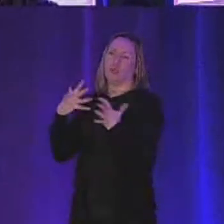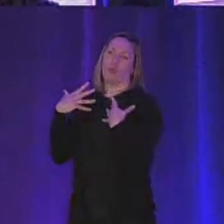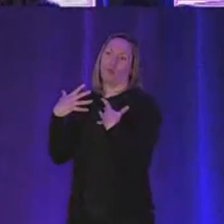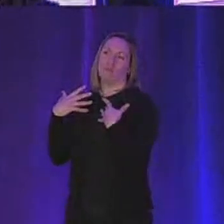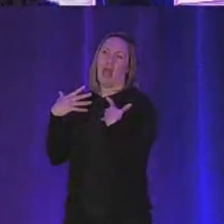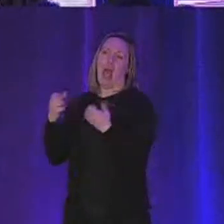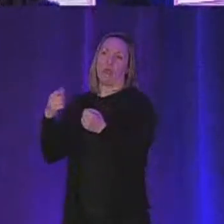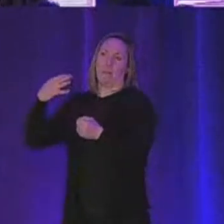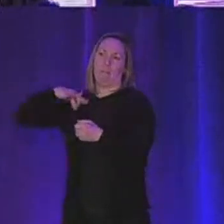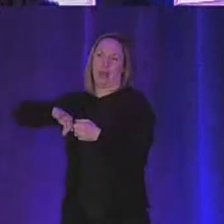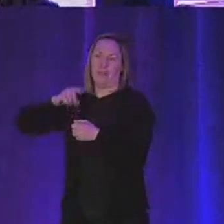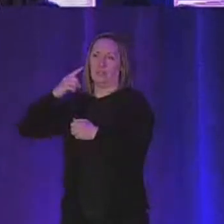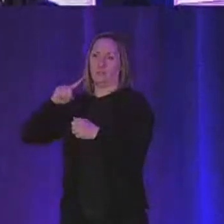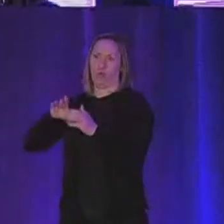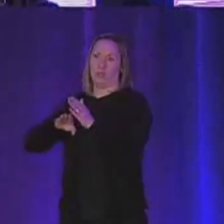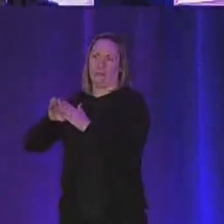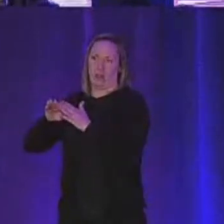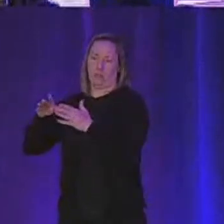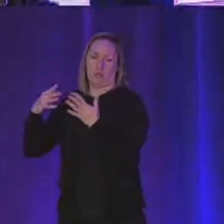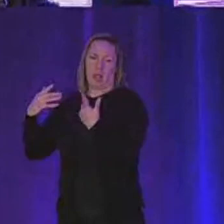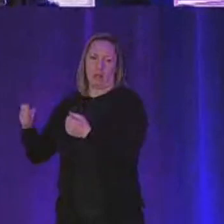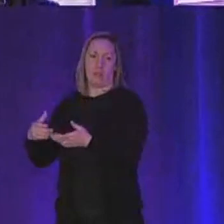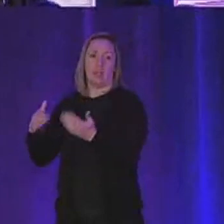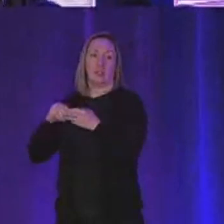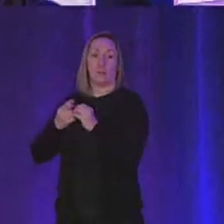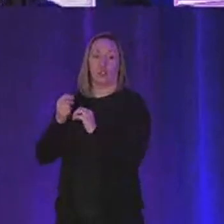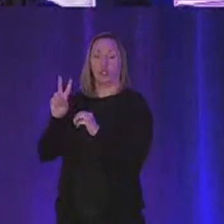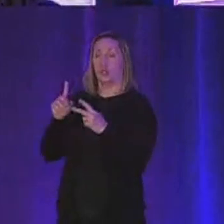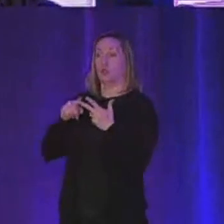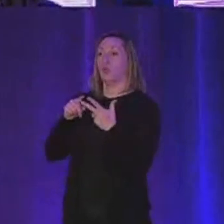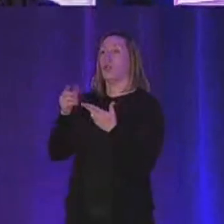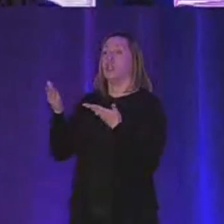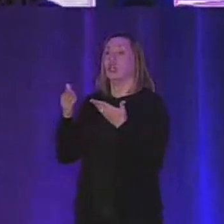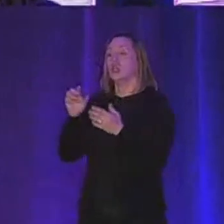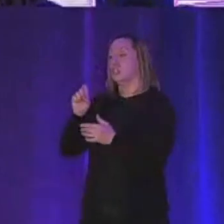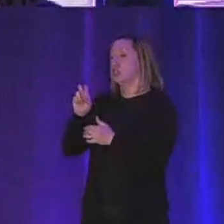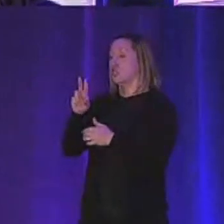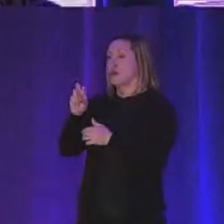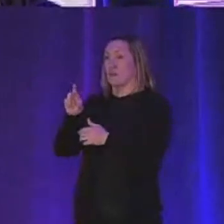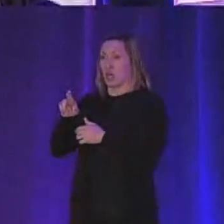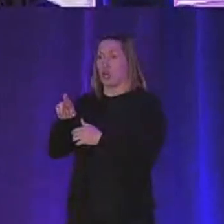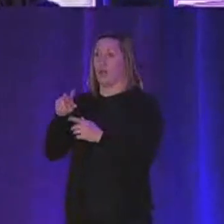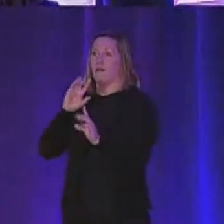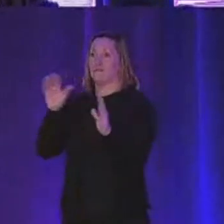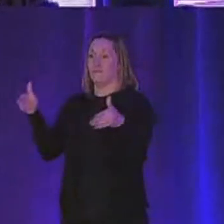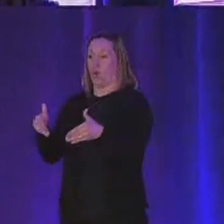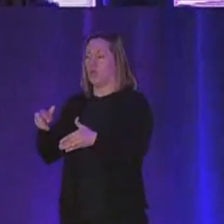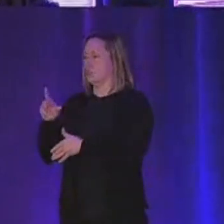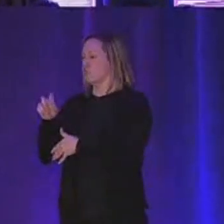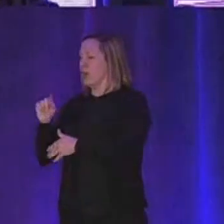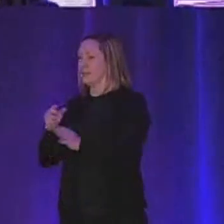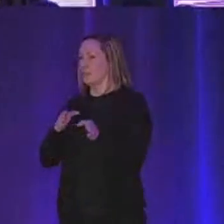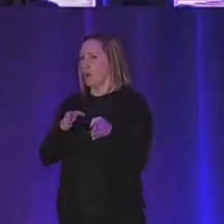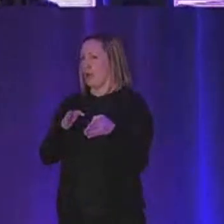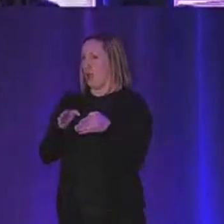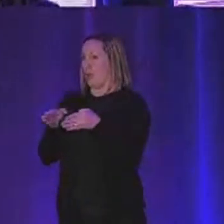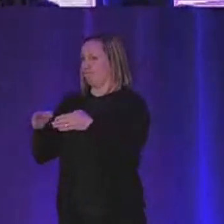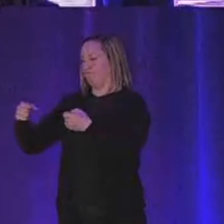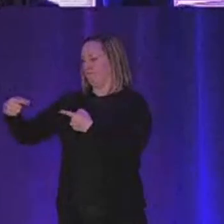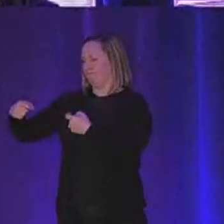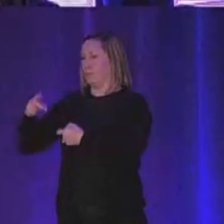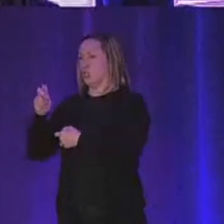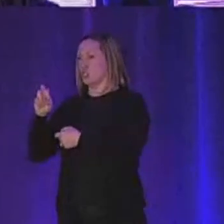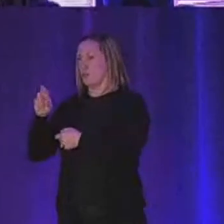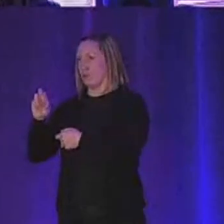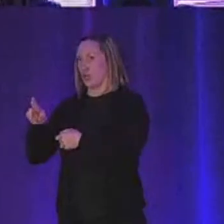okay? Number two is server focus. So React is moving more and more to the server. Andrew Clark